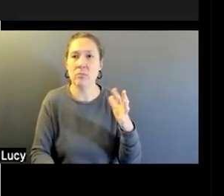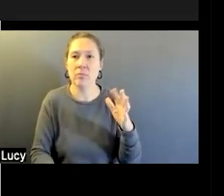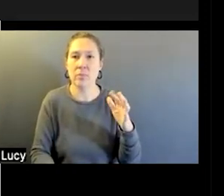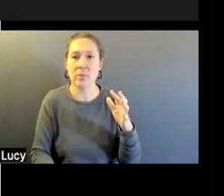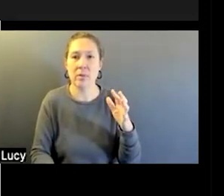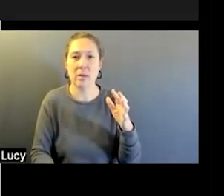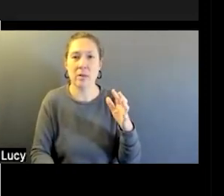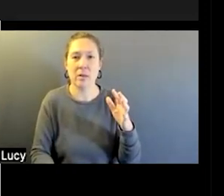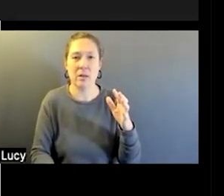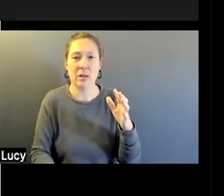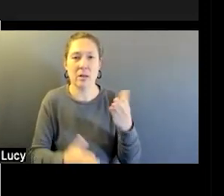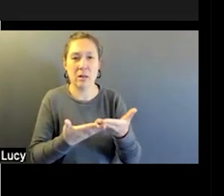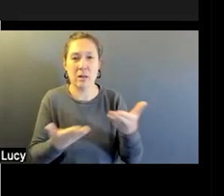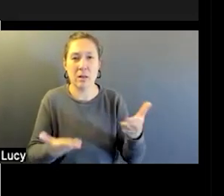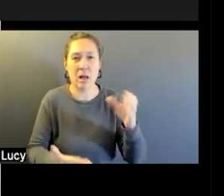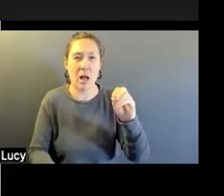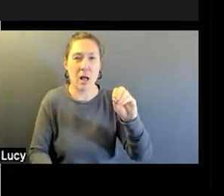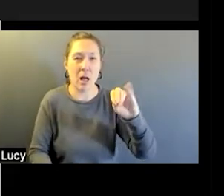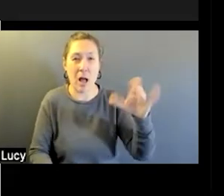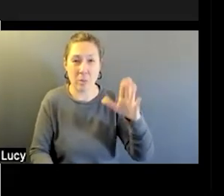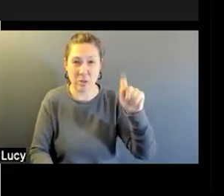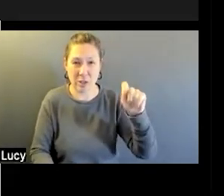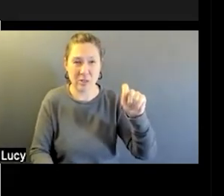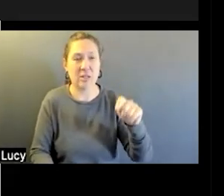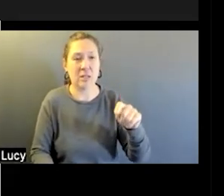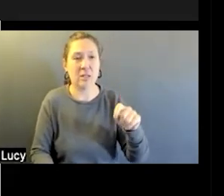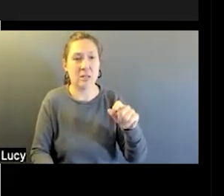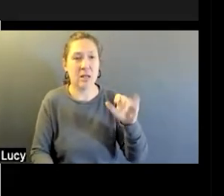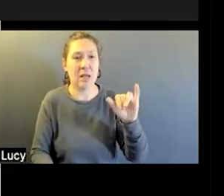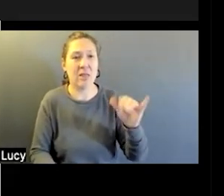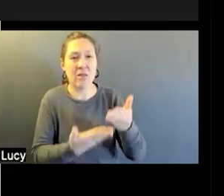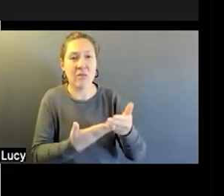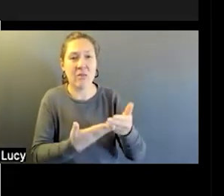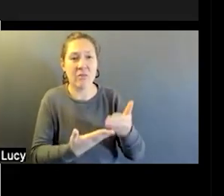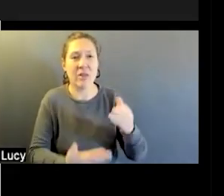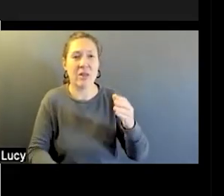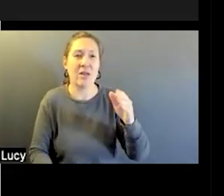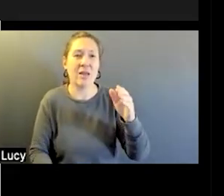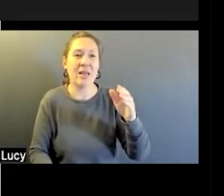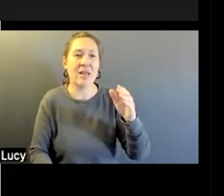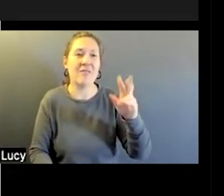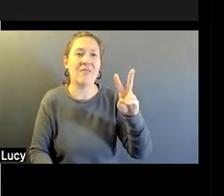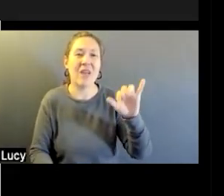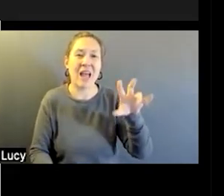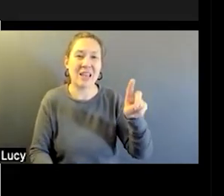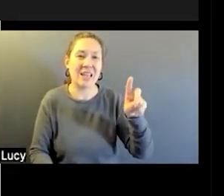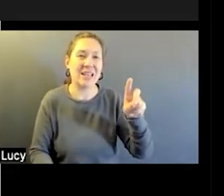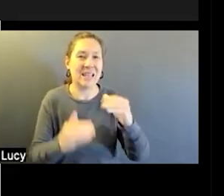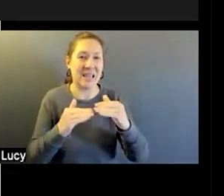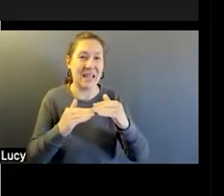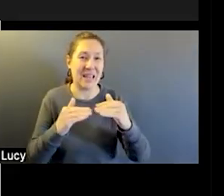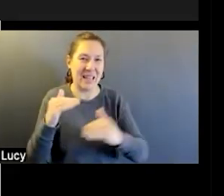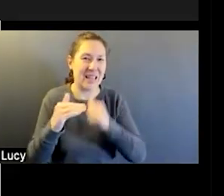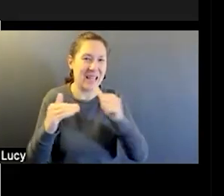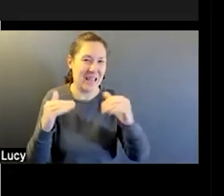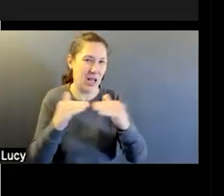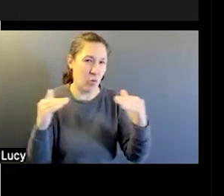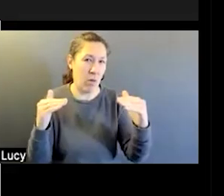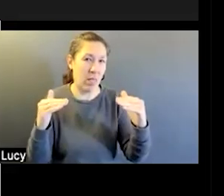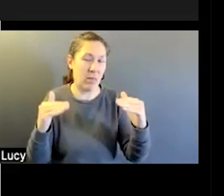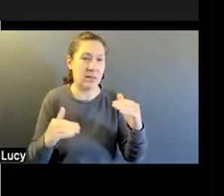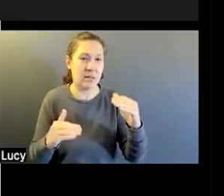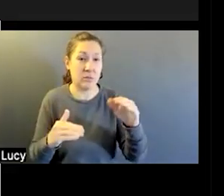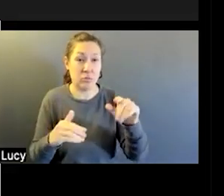objects we call valid inequalities, like the one you see on the top. I hope you can see it. And